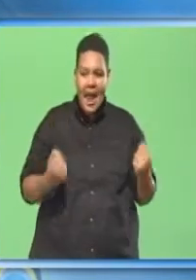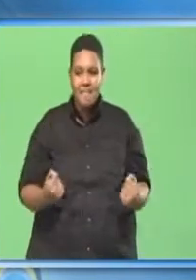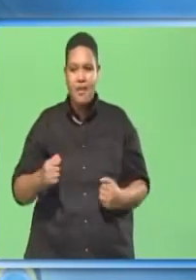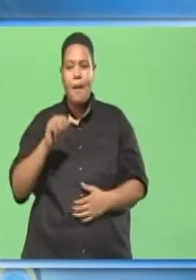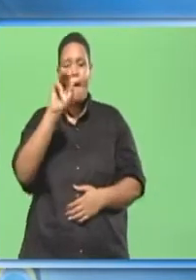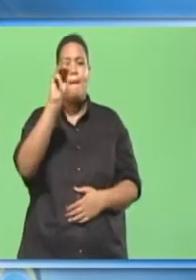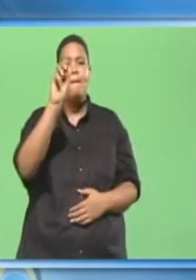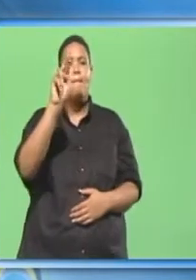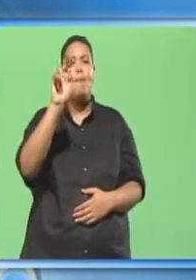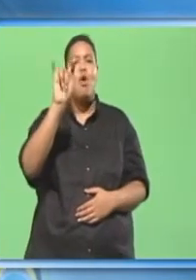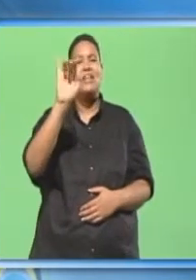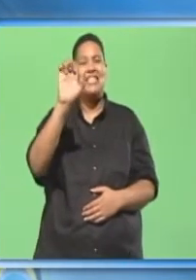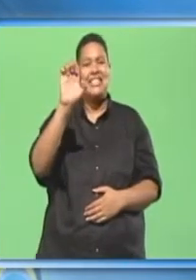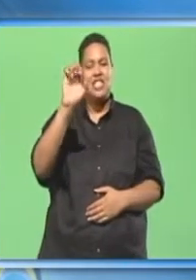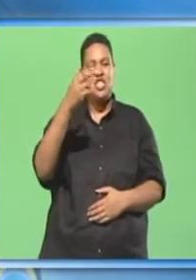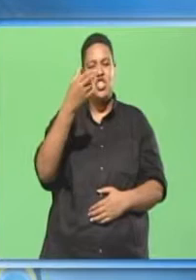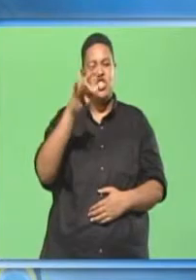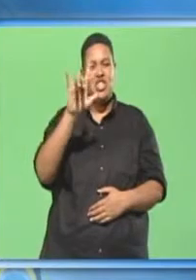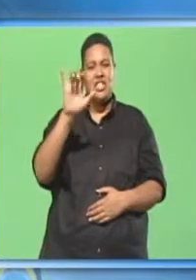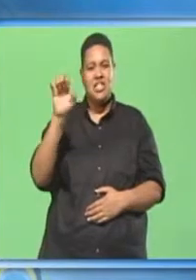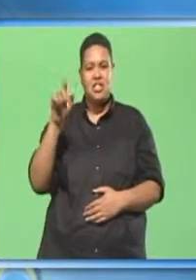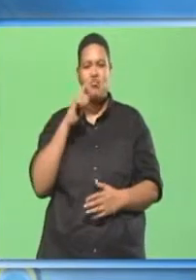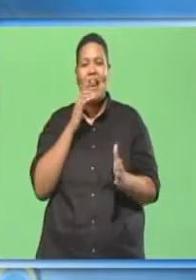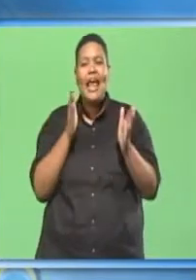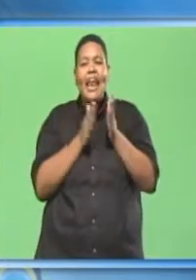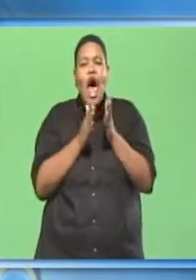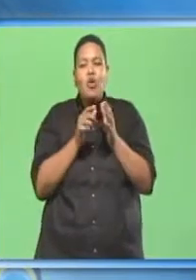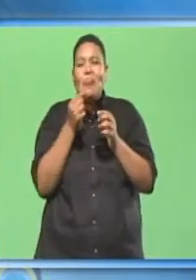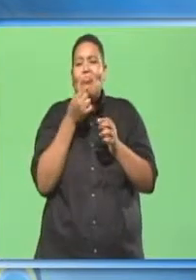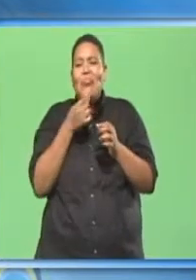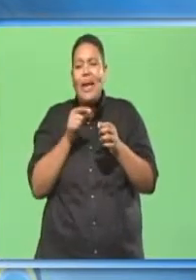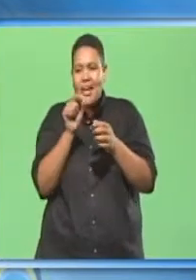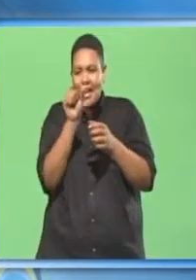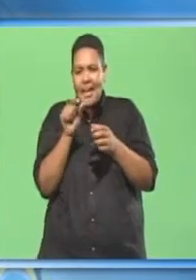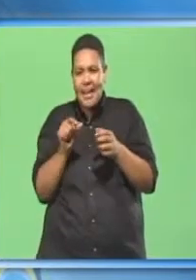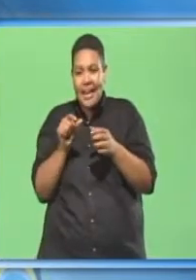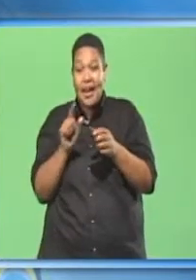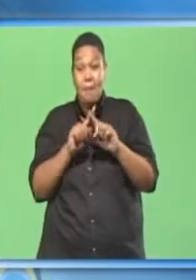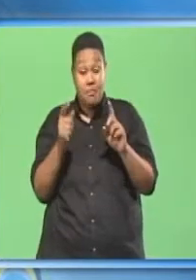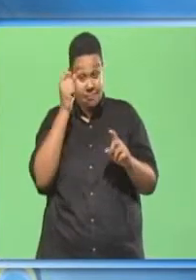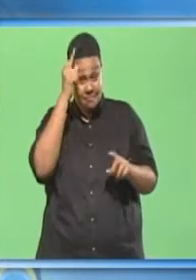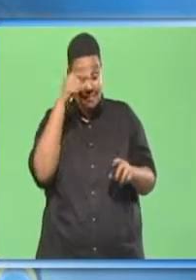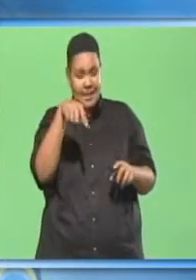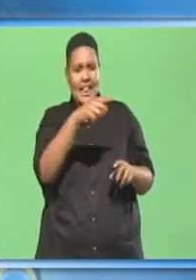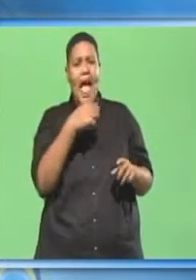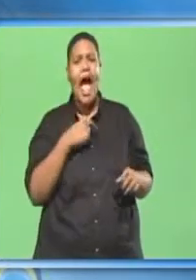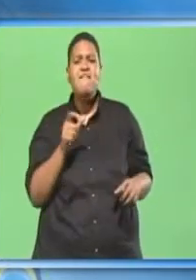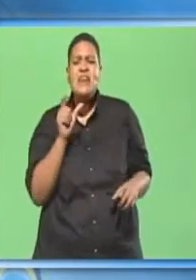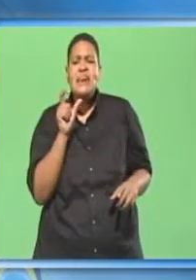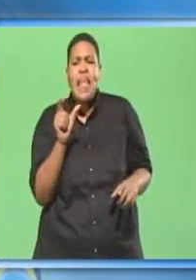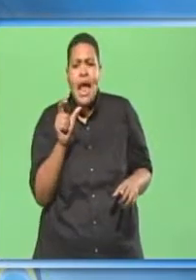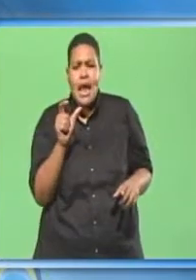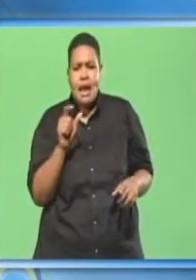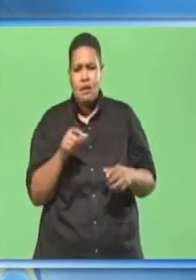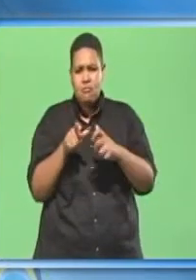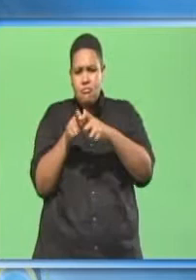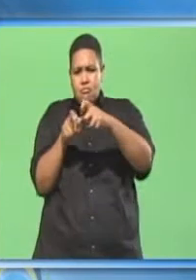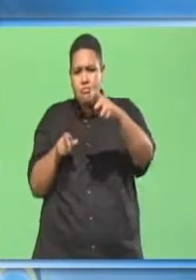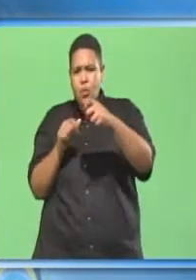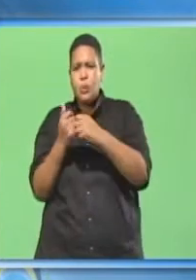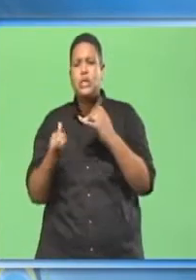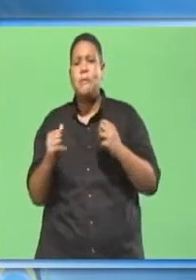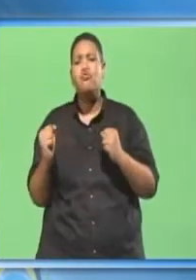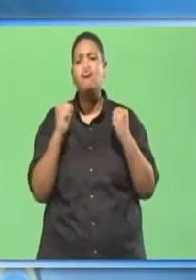Mortise chisels. Mortise chisels are narrower than firmer chisels, but they have thicker blades, which makes them